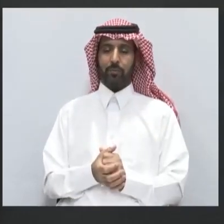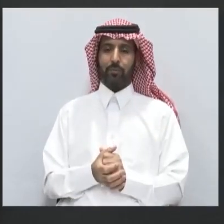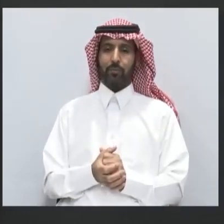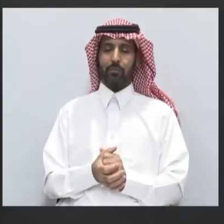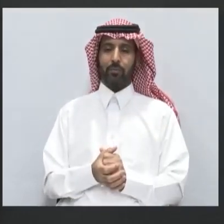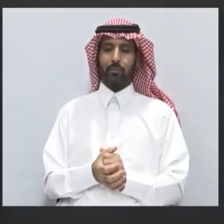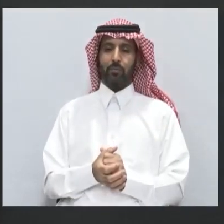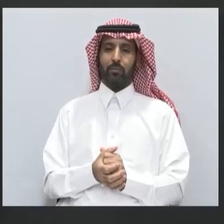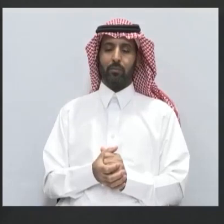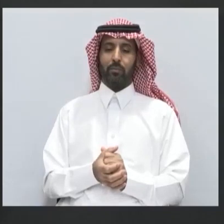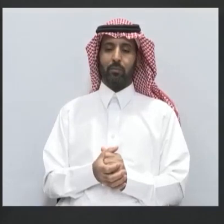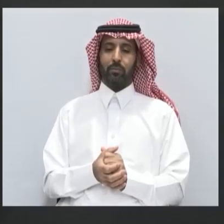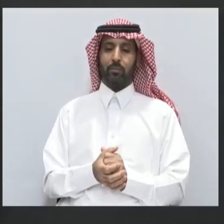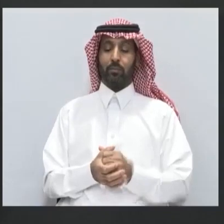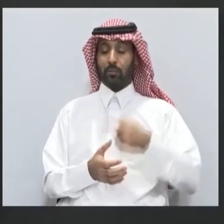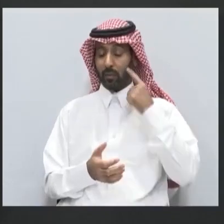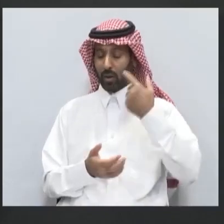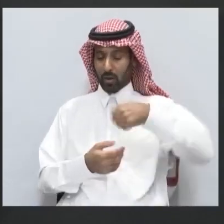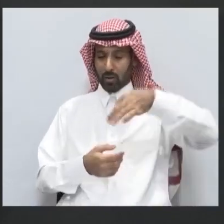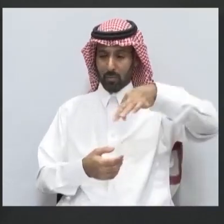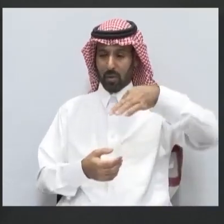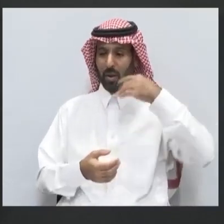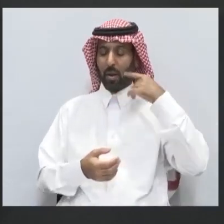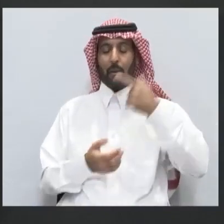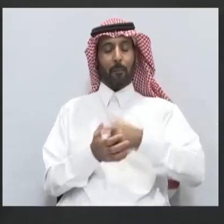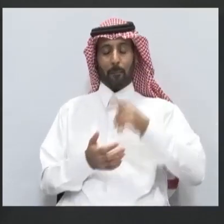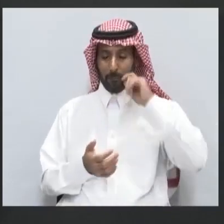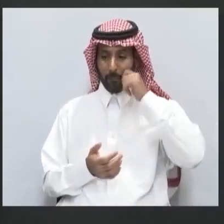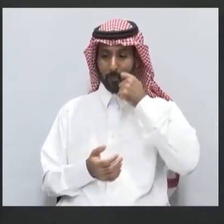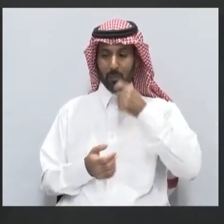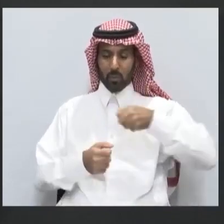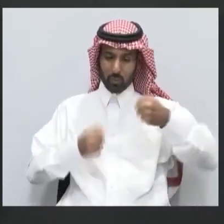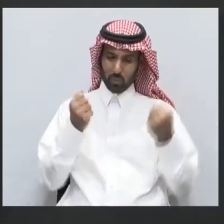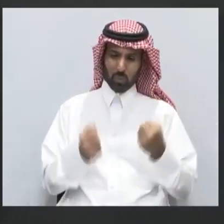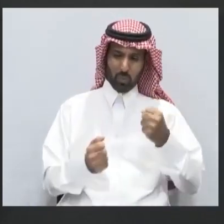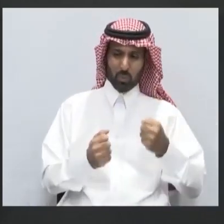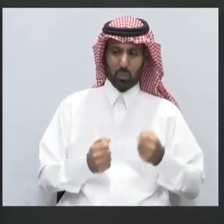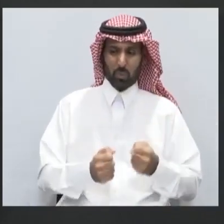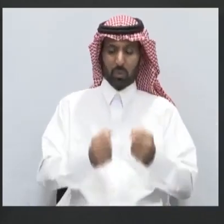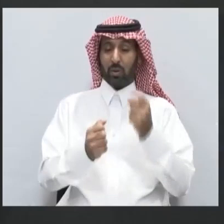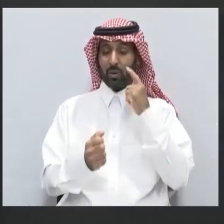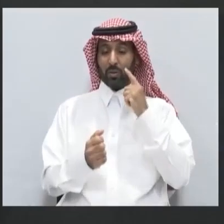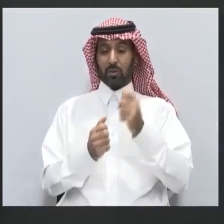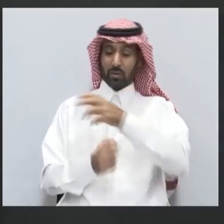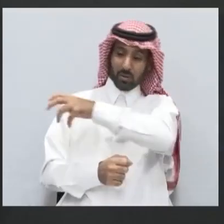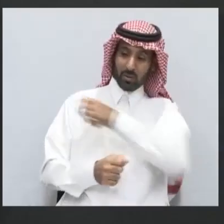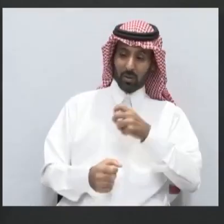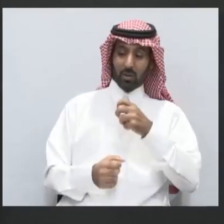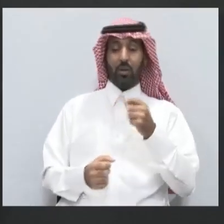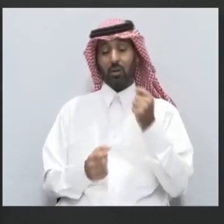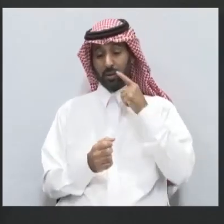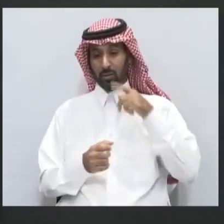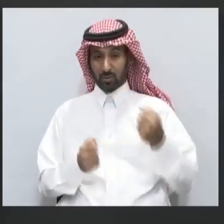Impatient. Paper boy steals truck to speed up deliveries. Paper boy steals truck